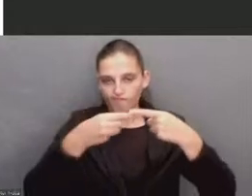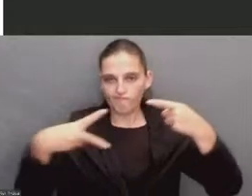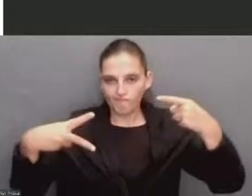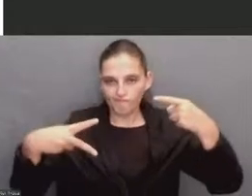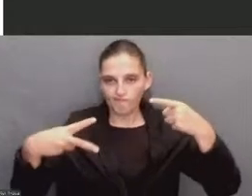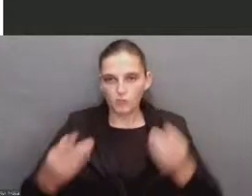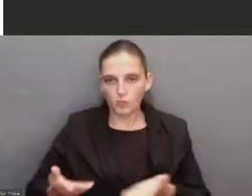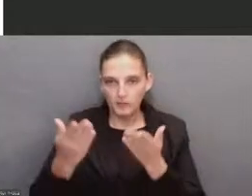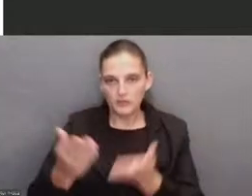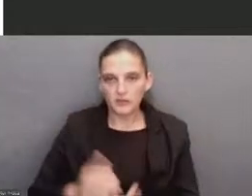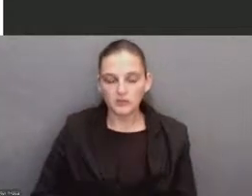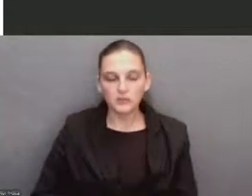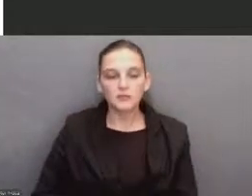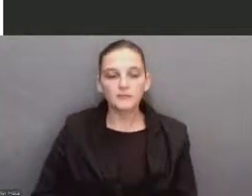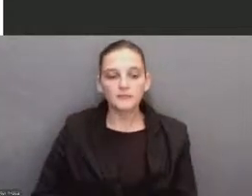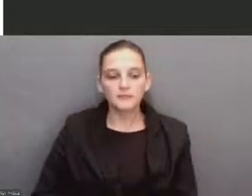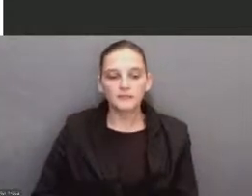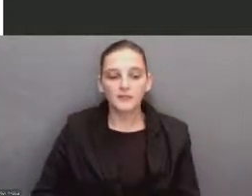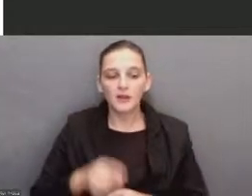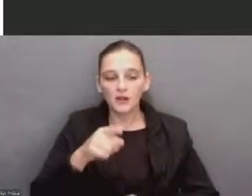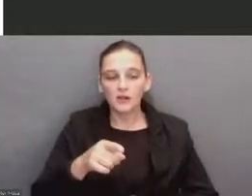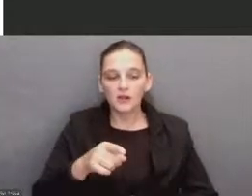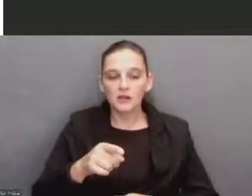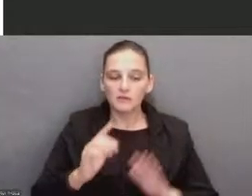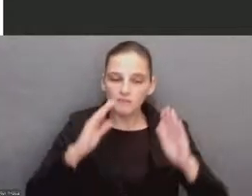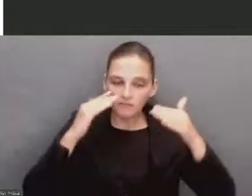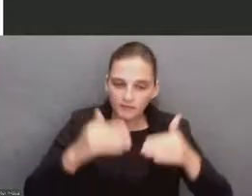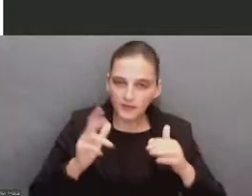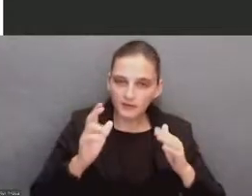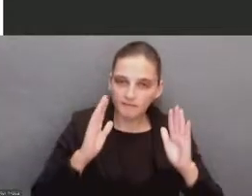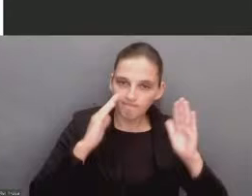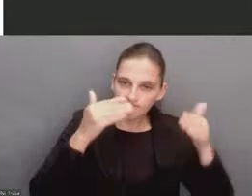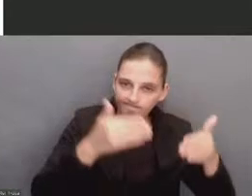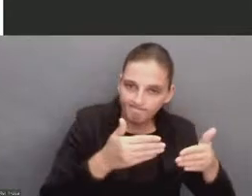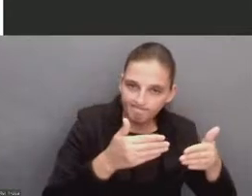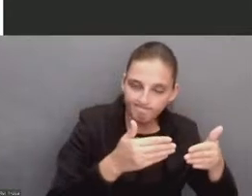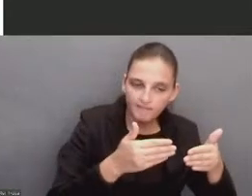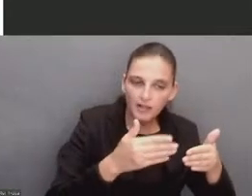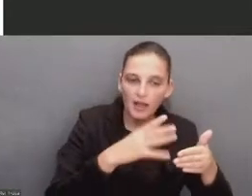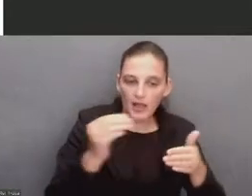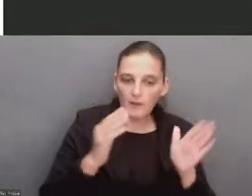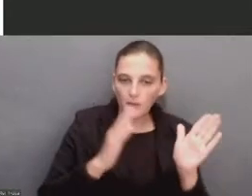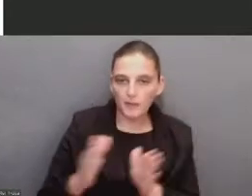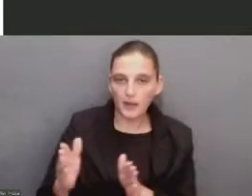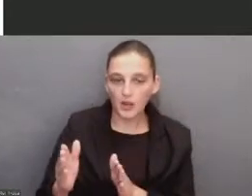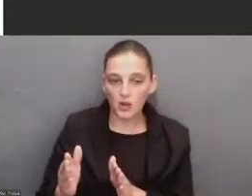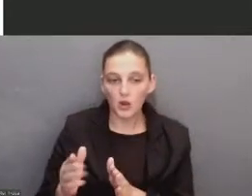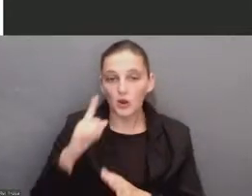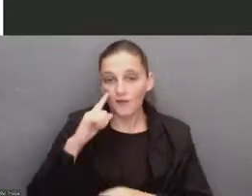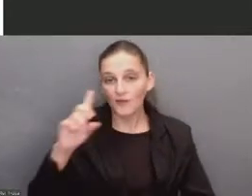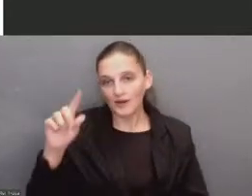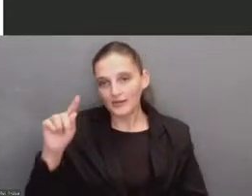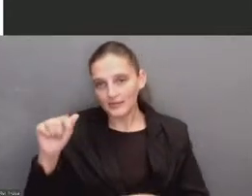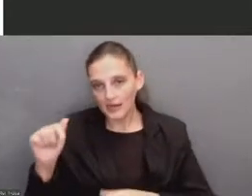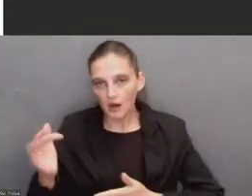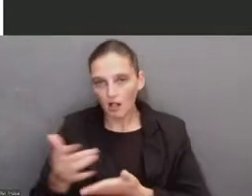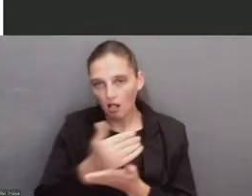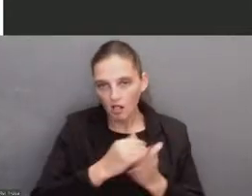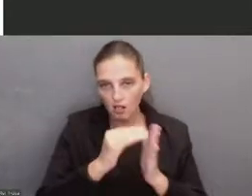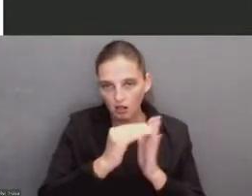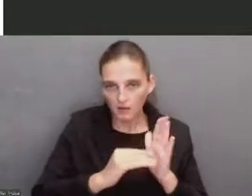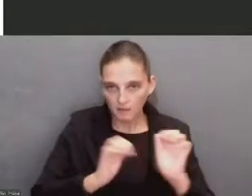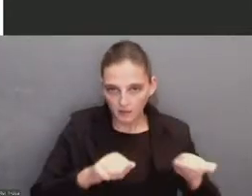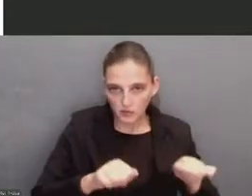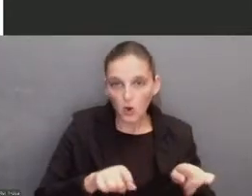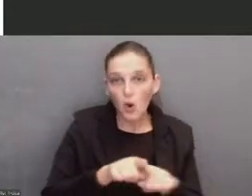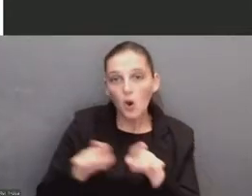on investment in preparedness, specifically around data capabilities, as well as a recommendation to focus on addressing